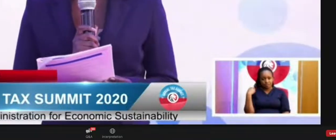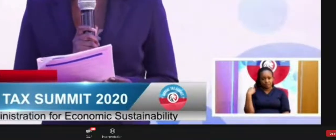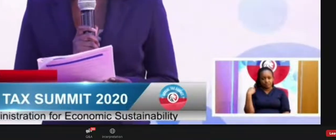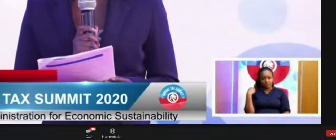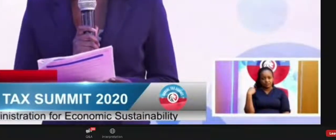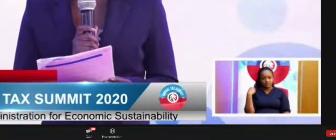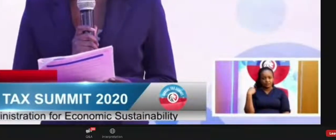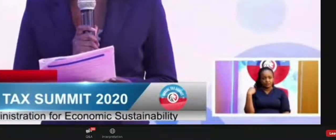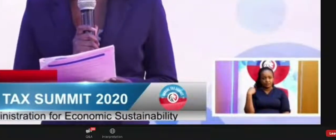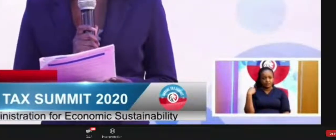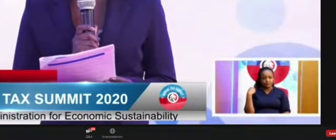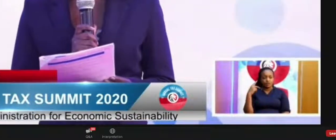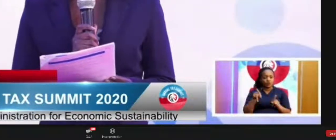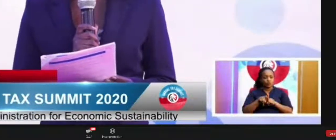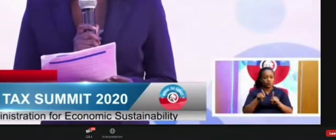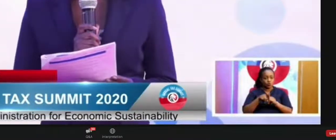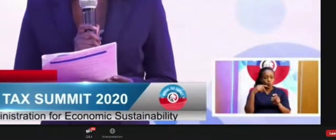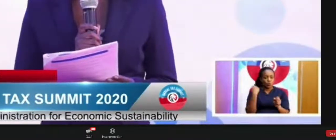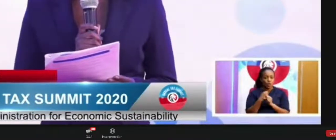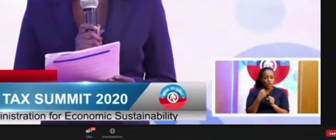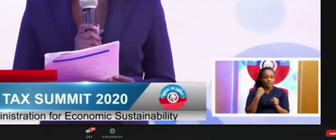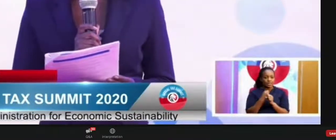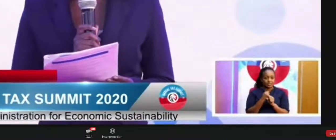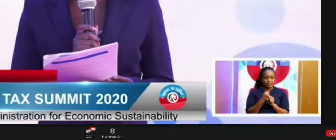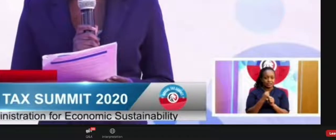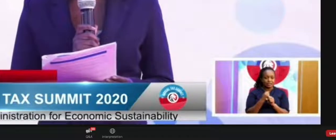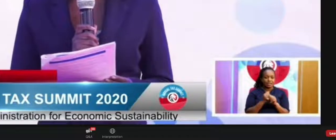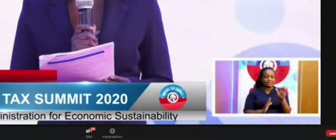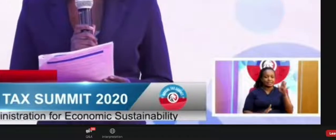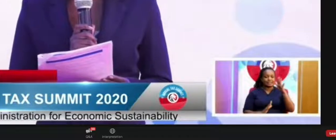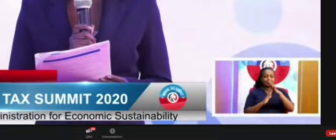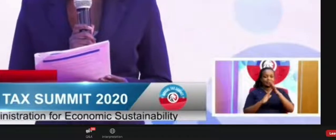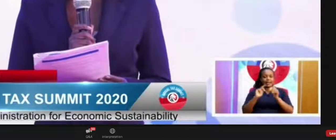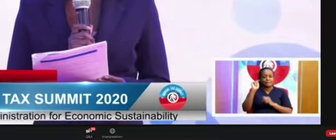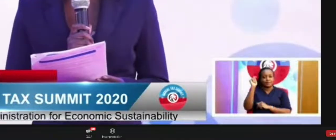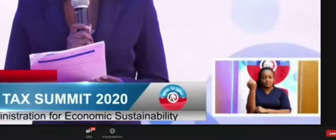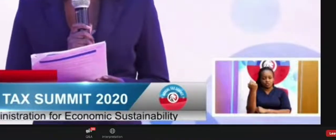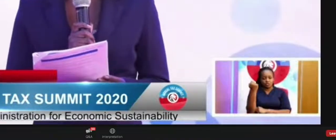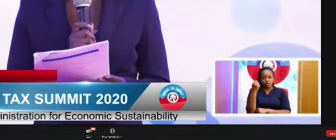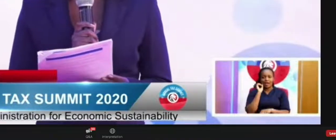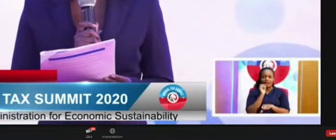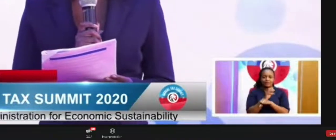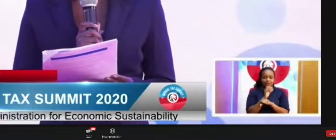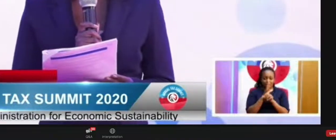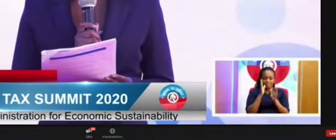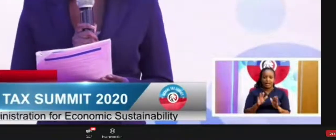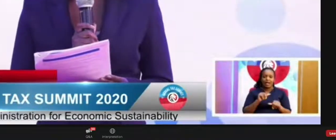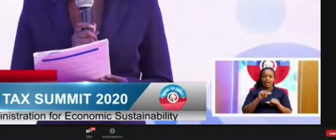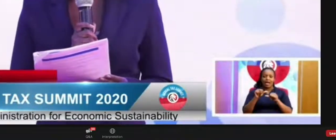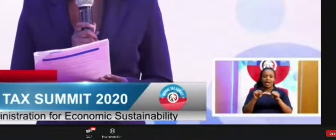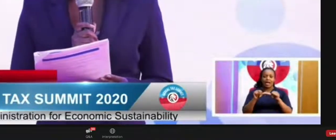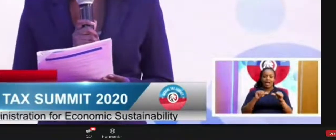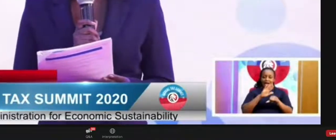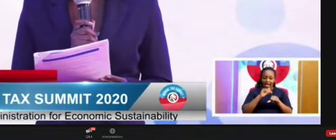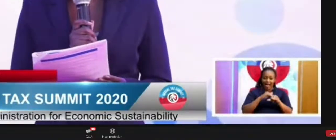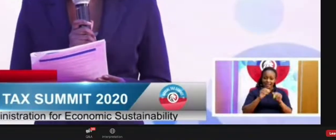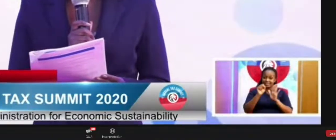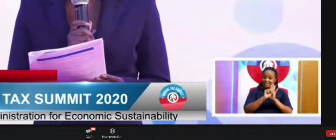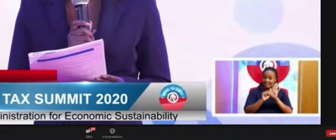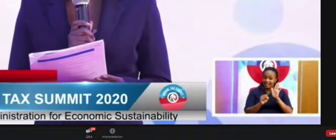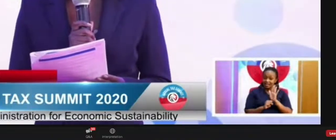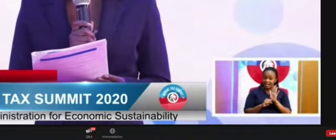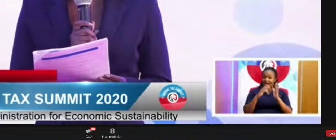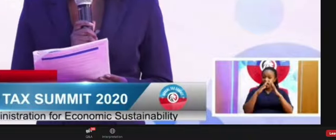as well working as a senior presidential advisor at State House in Uganda on investments